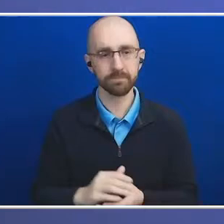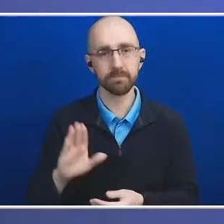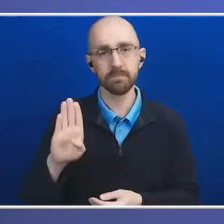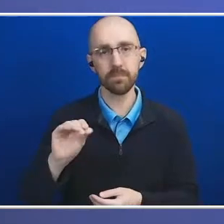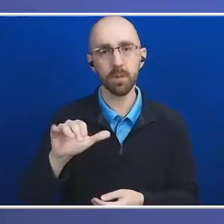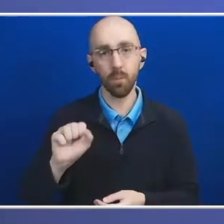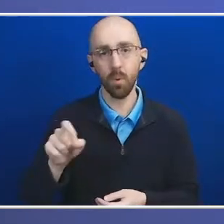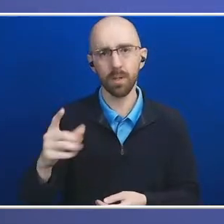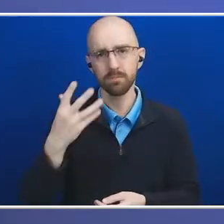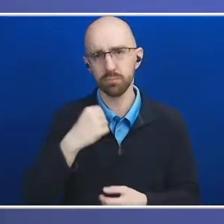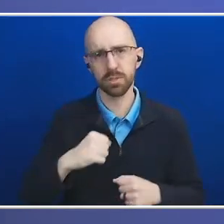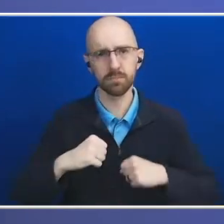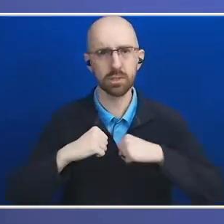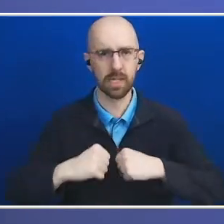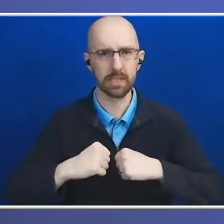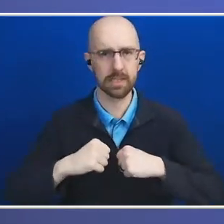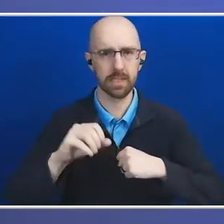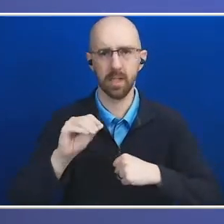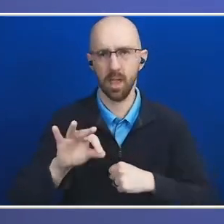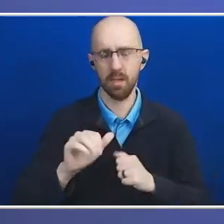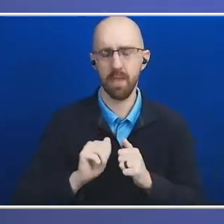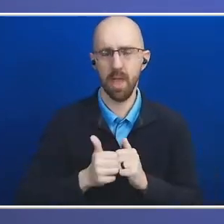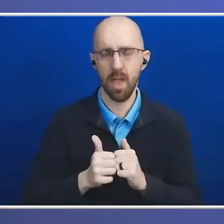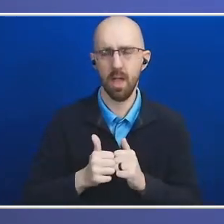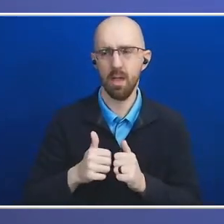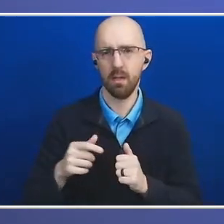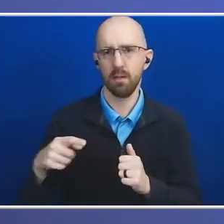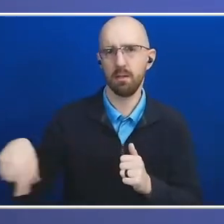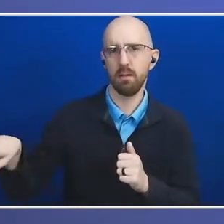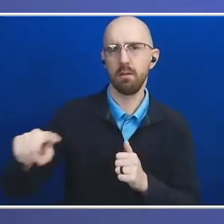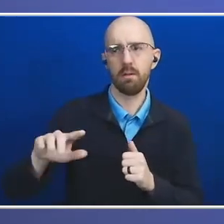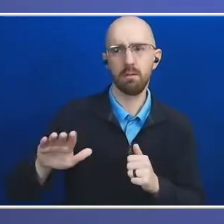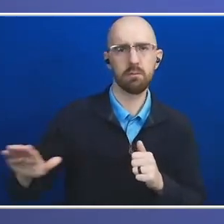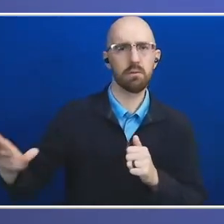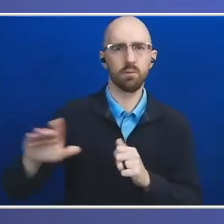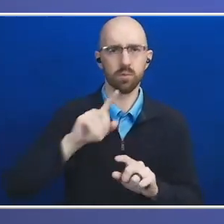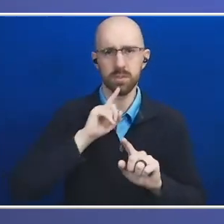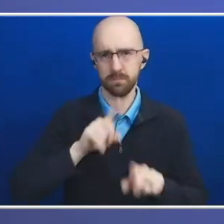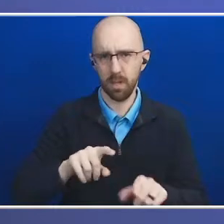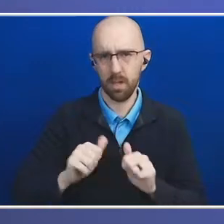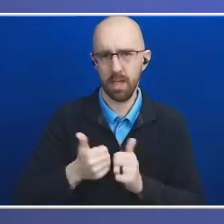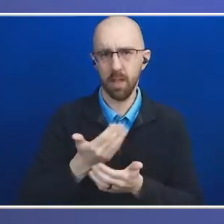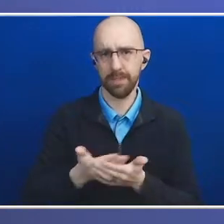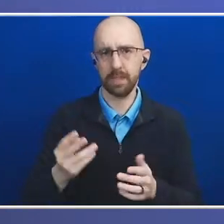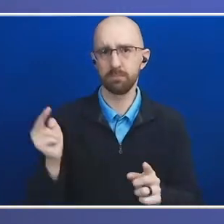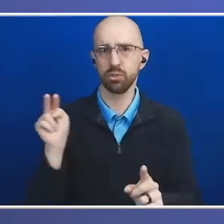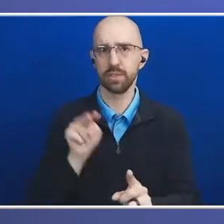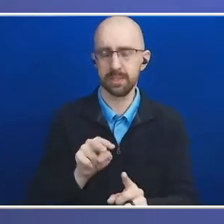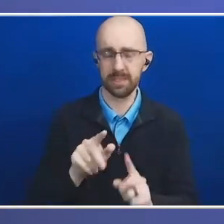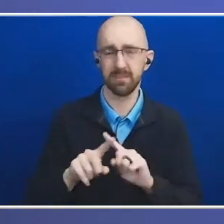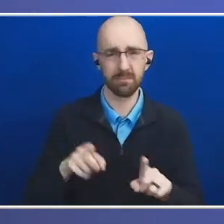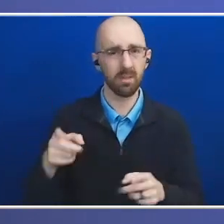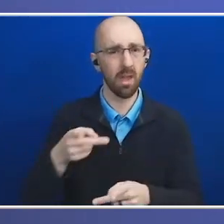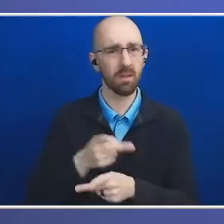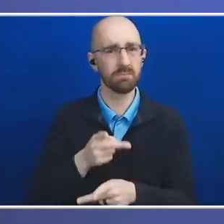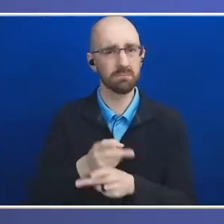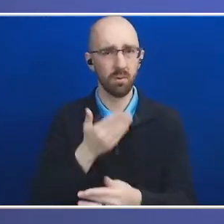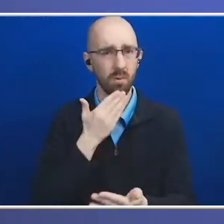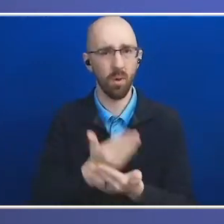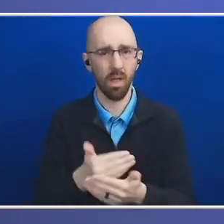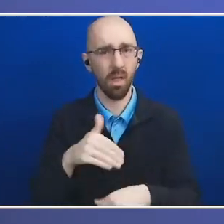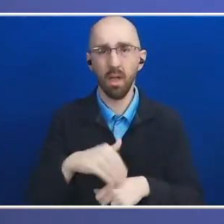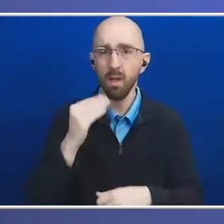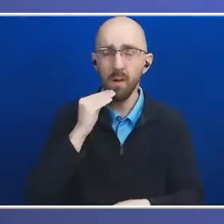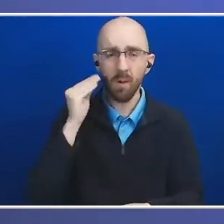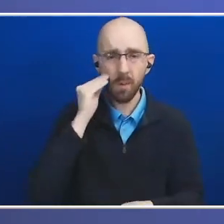protective of how other people might respond and how things are perceived, but they've handled it really well. Like at home, I don't wear the